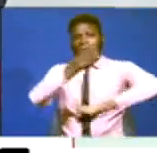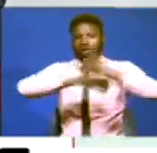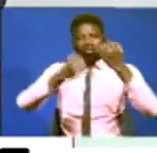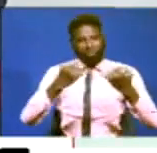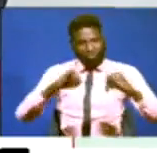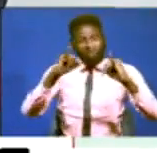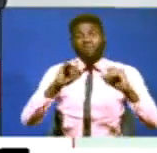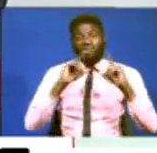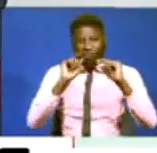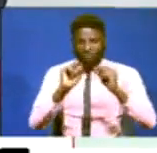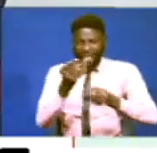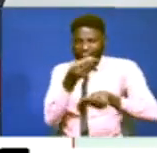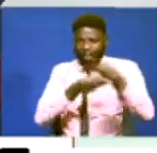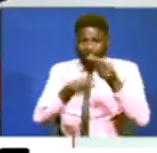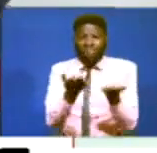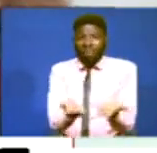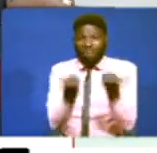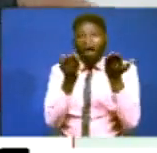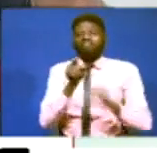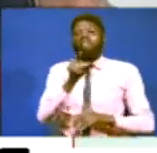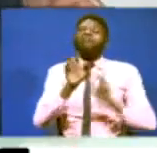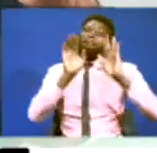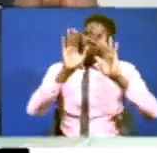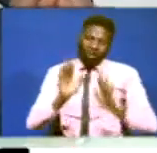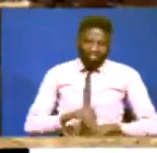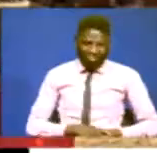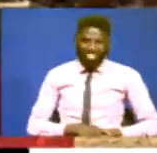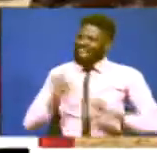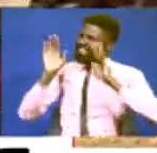rallies will only derail development.